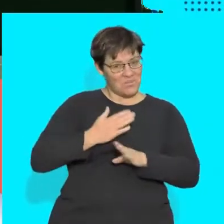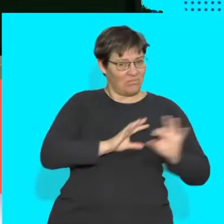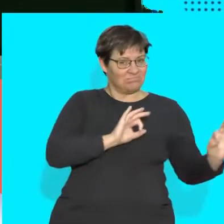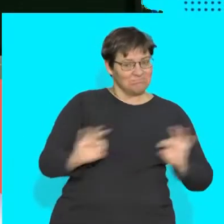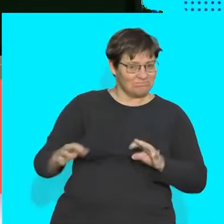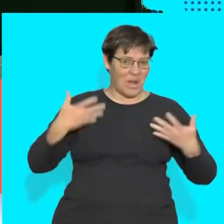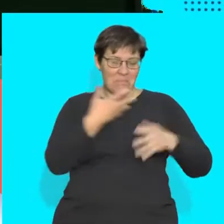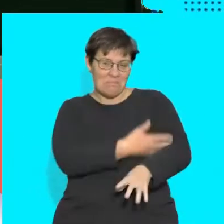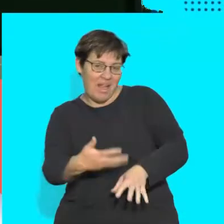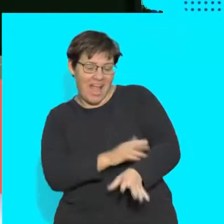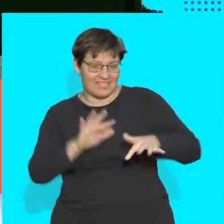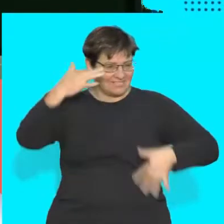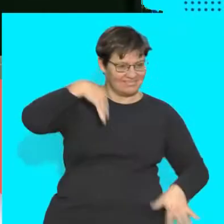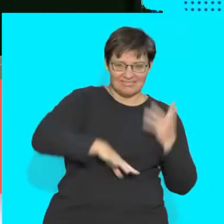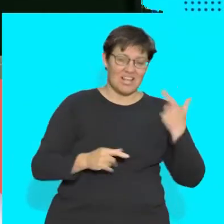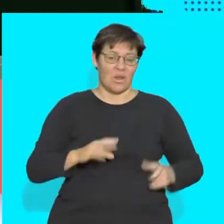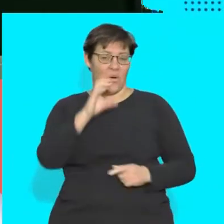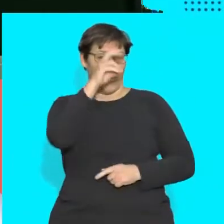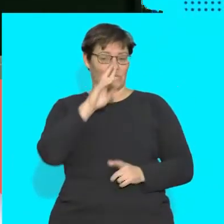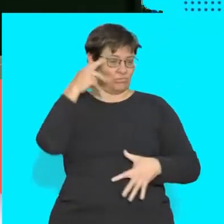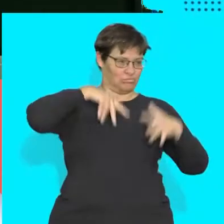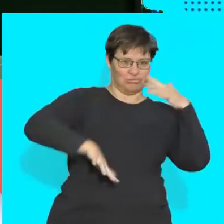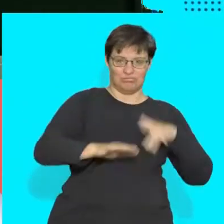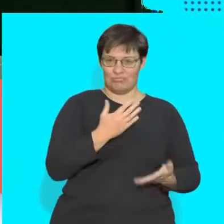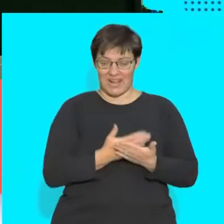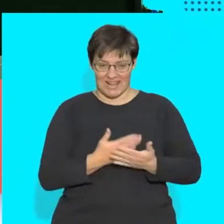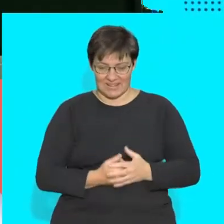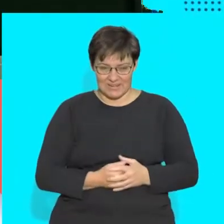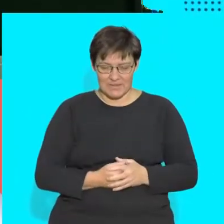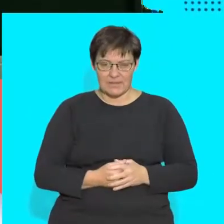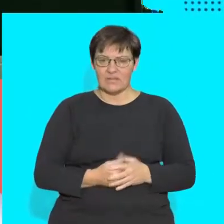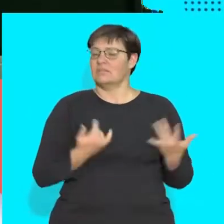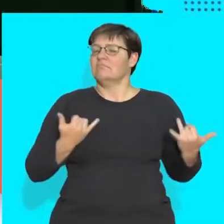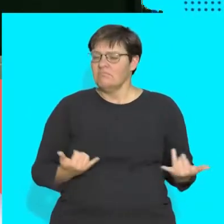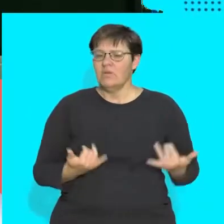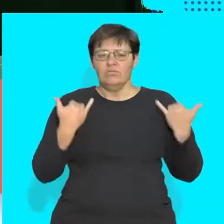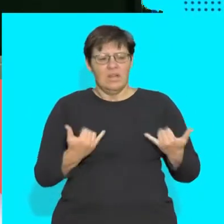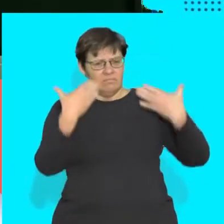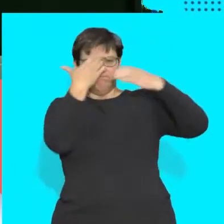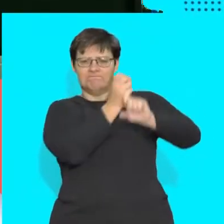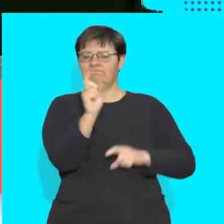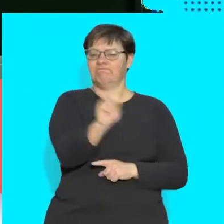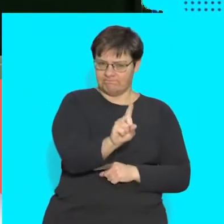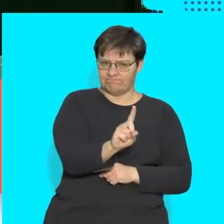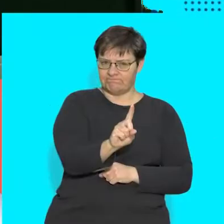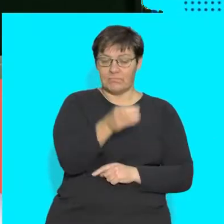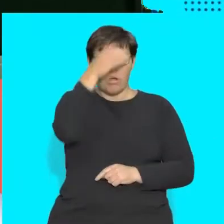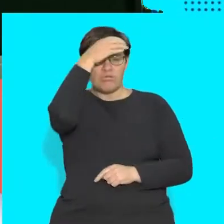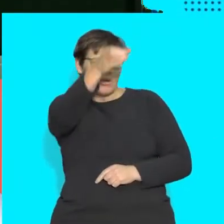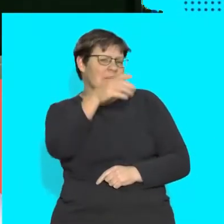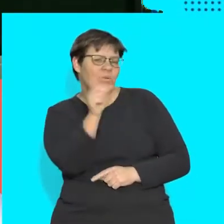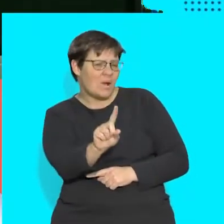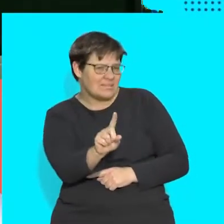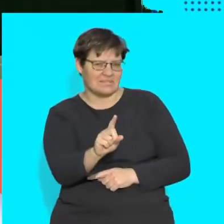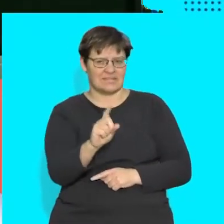to get the blood flowing and the oxygen flowing. What are we looking at today? We're concentrating on this concept of